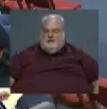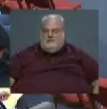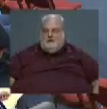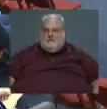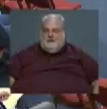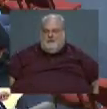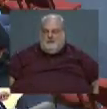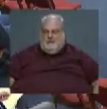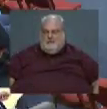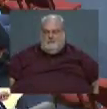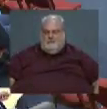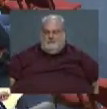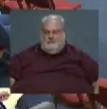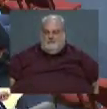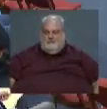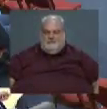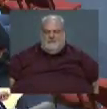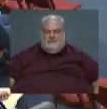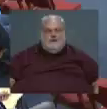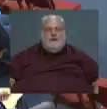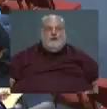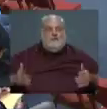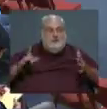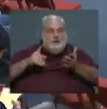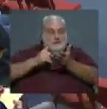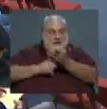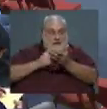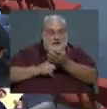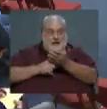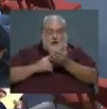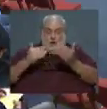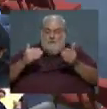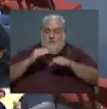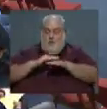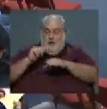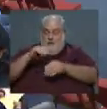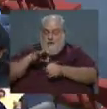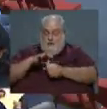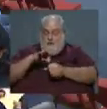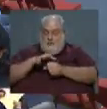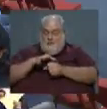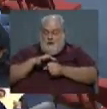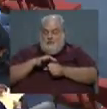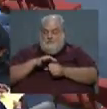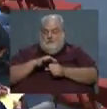Okay, we've had dialogue and discussion on this matter. Let me go ahead and call for a vote.